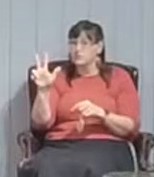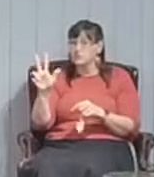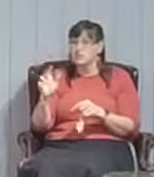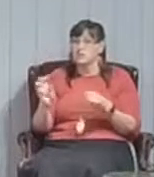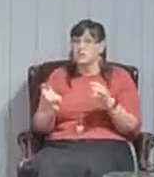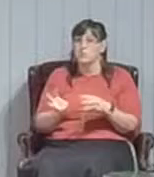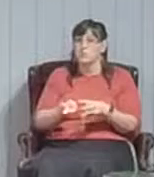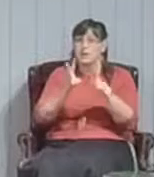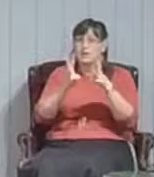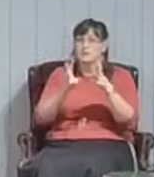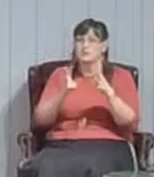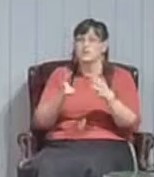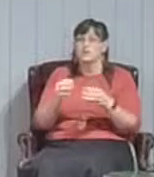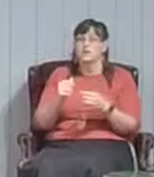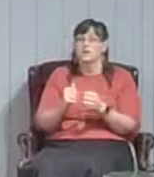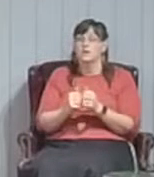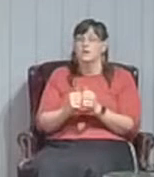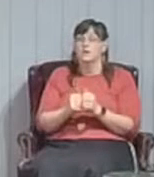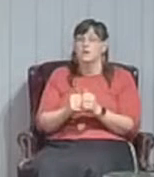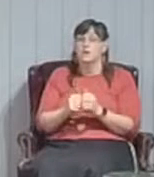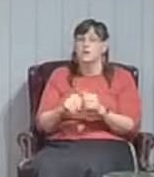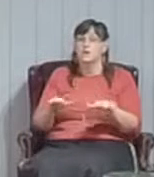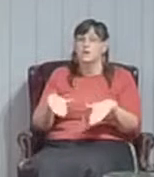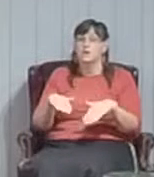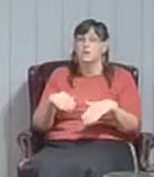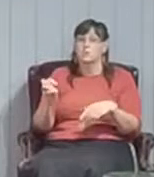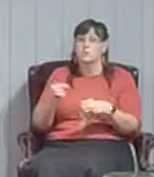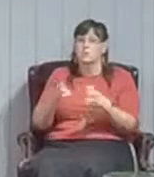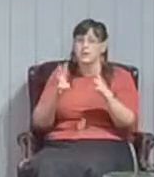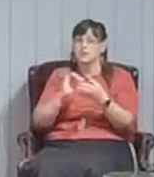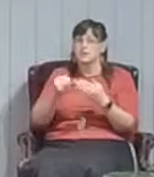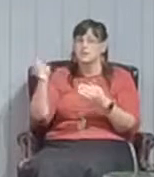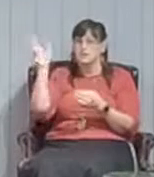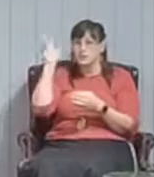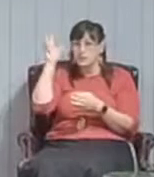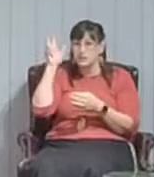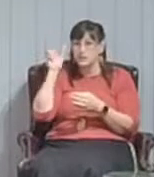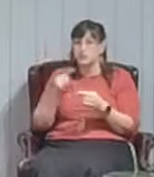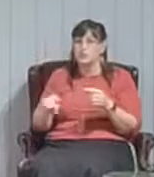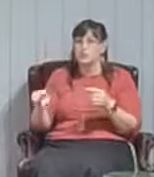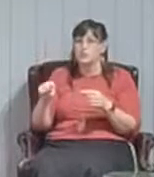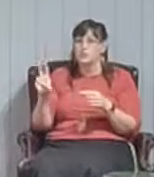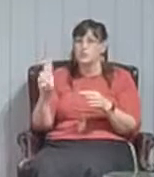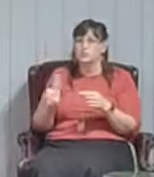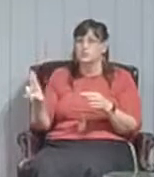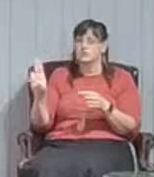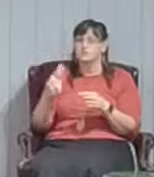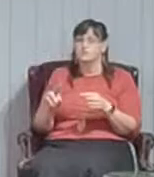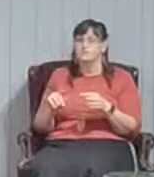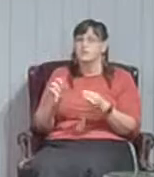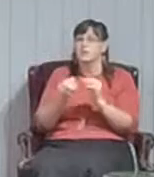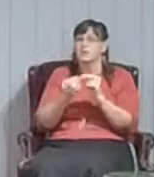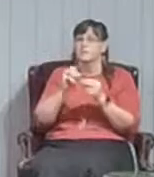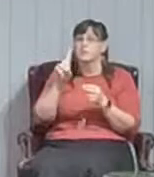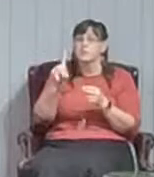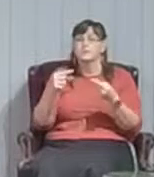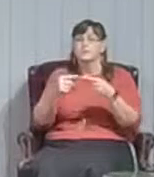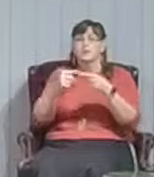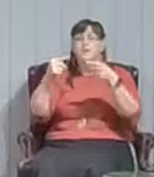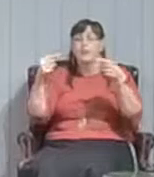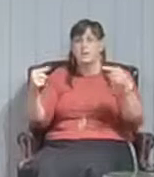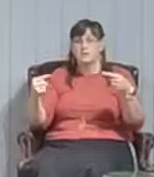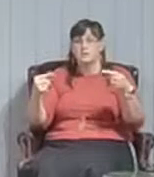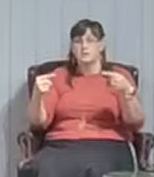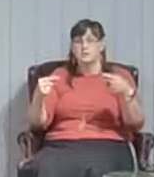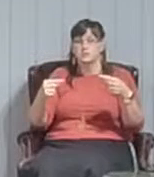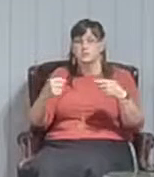we're going to see tonight are some of his of the devil's most popular. Number one, the adversaries, the first thing that we see that the adversaries did is they